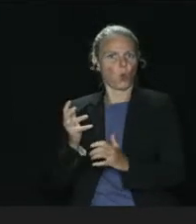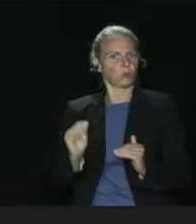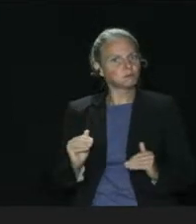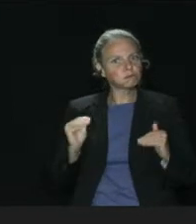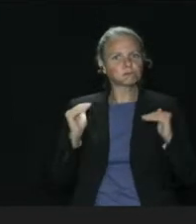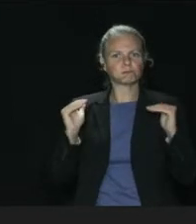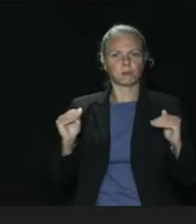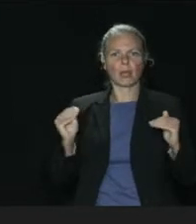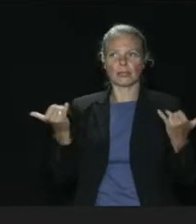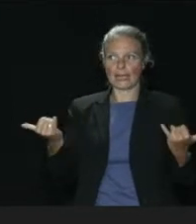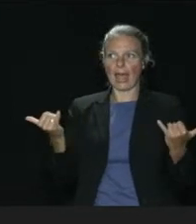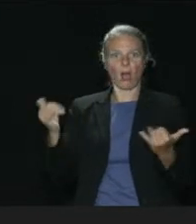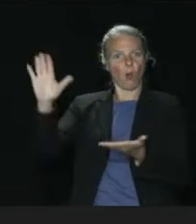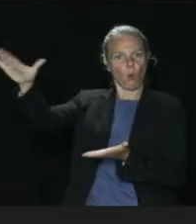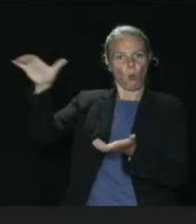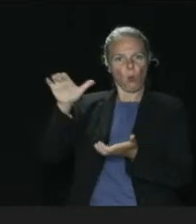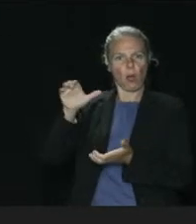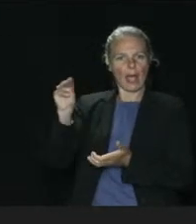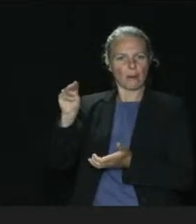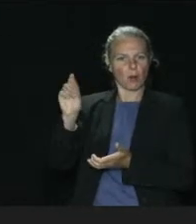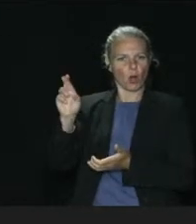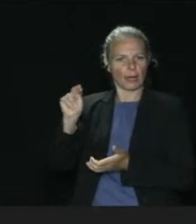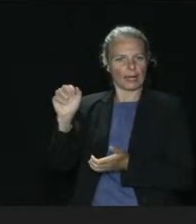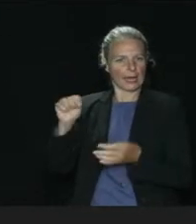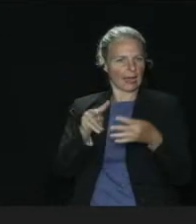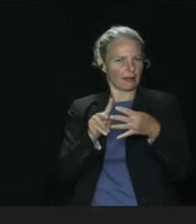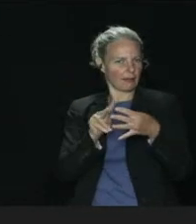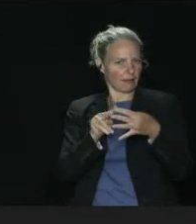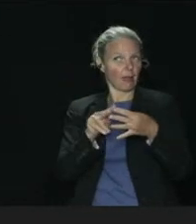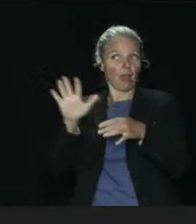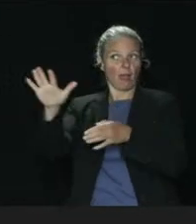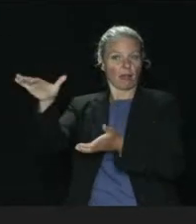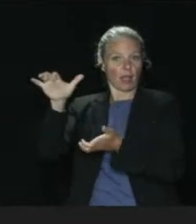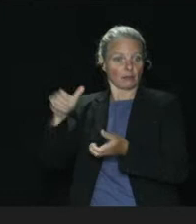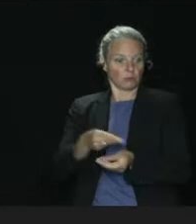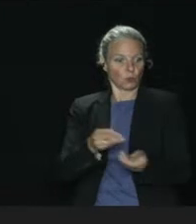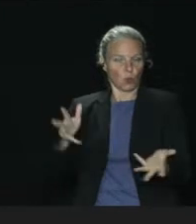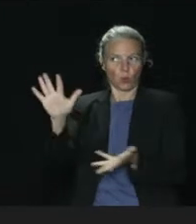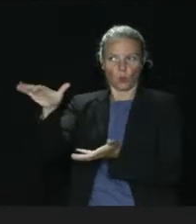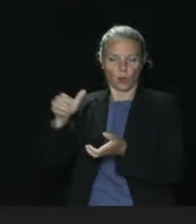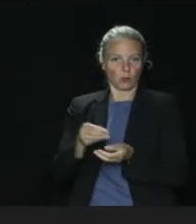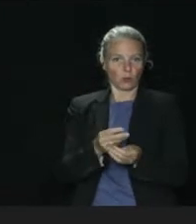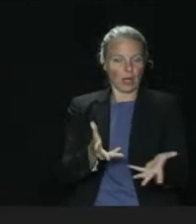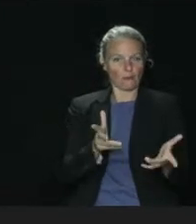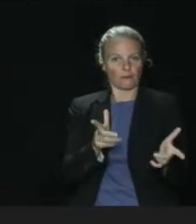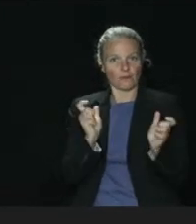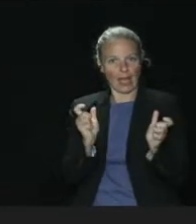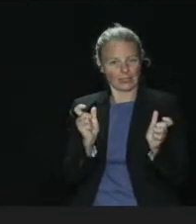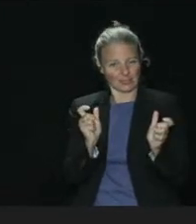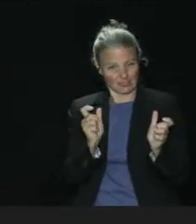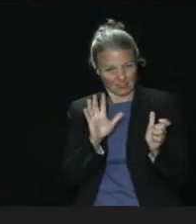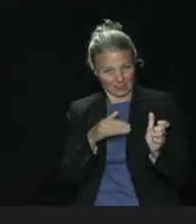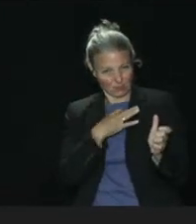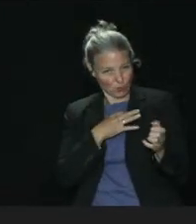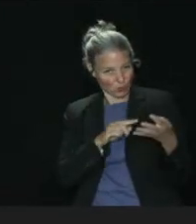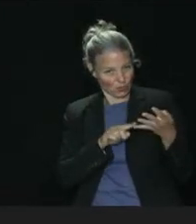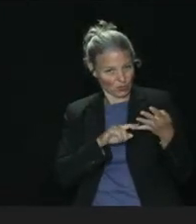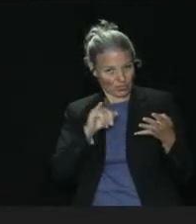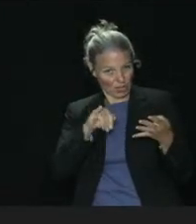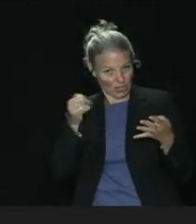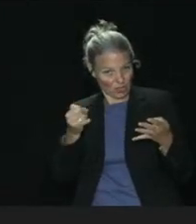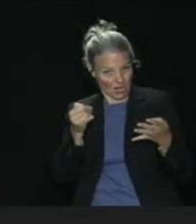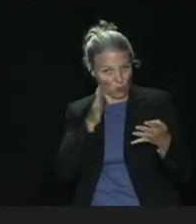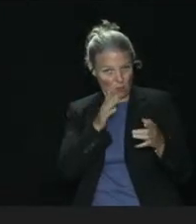mRNA vaccines, do we still see the J&J vaccine as playing a big role in Canada's rollout?